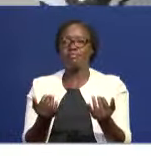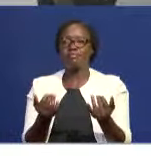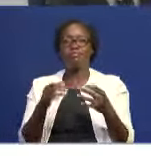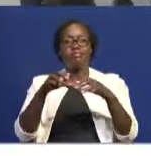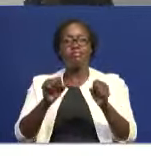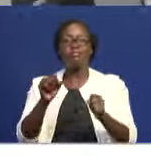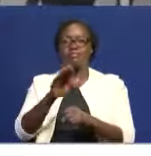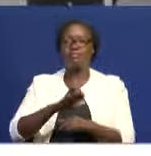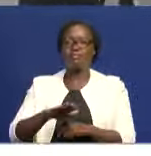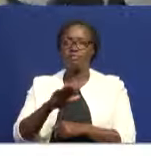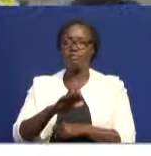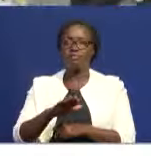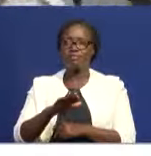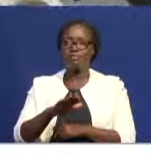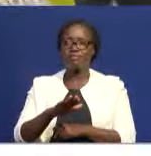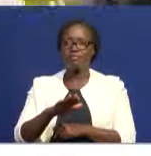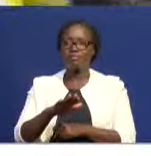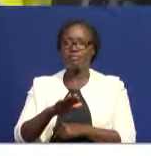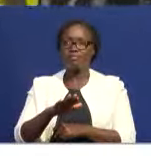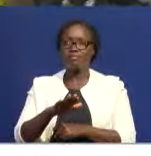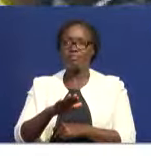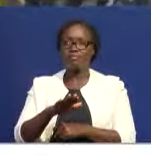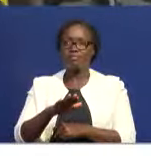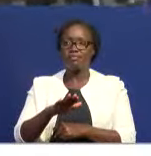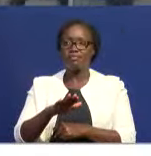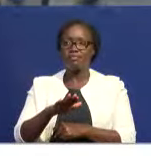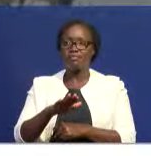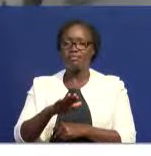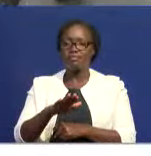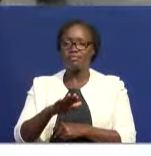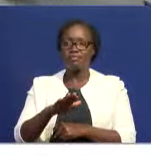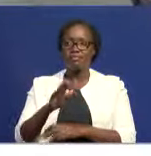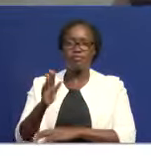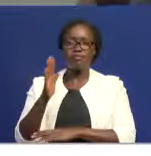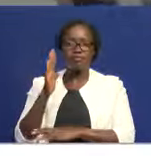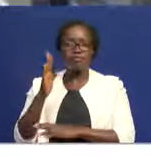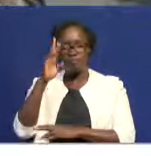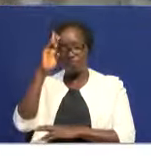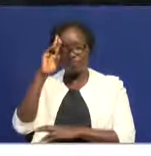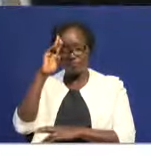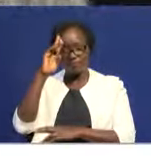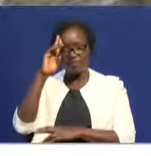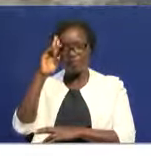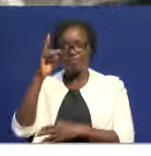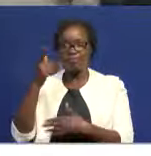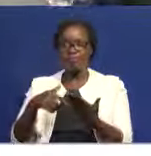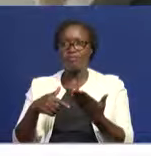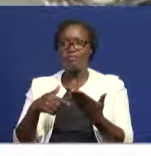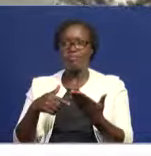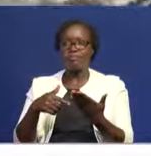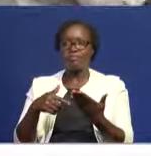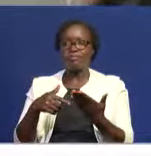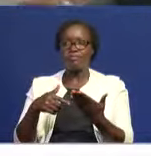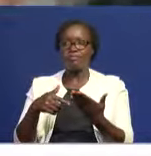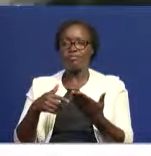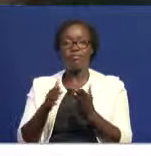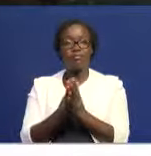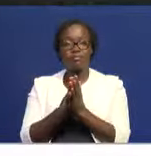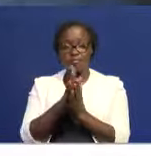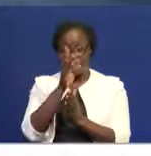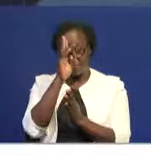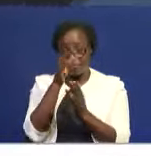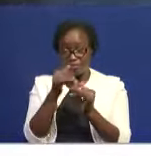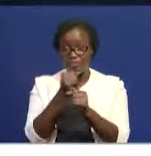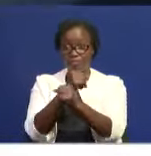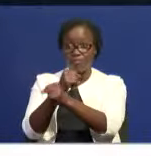areas. They don't make their way there due to security reasons. What the paramount security contingent are